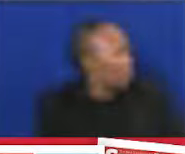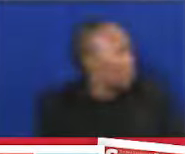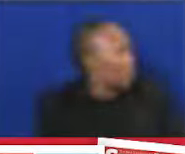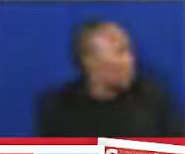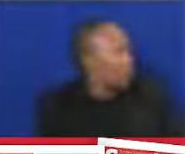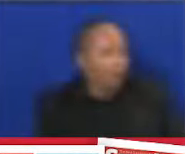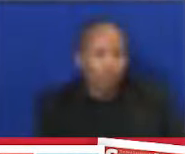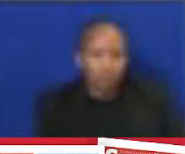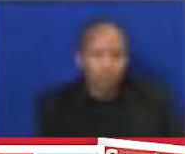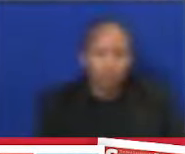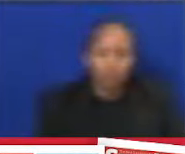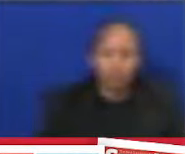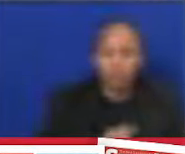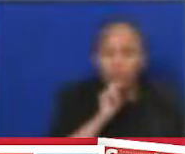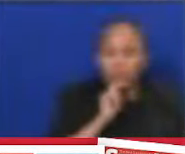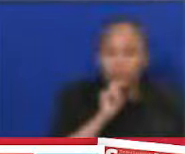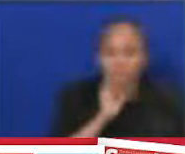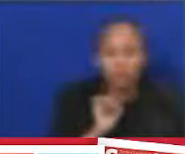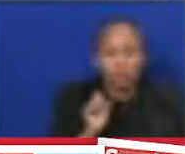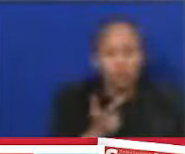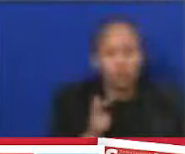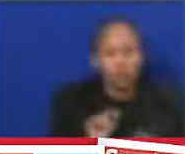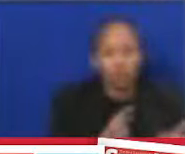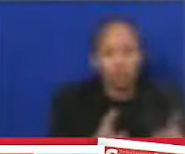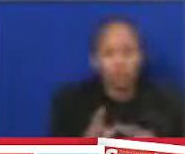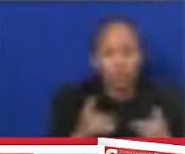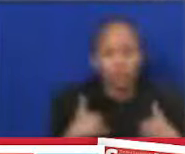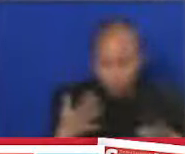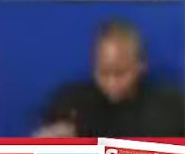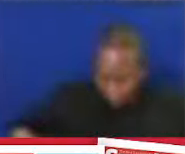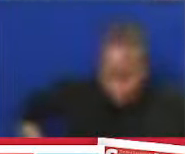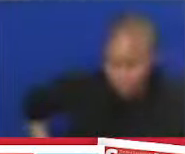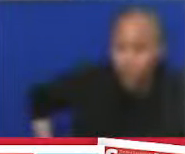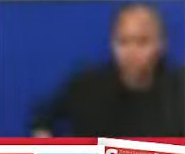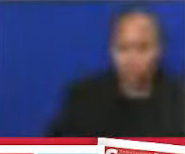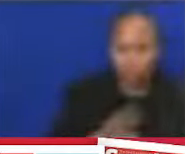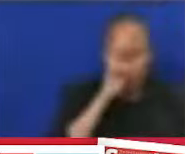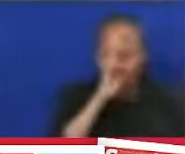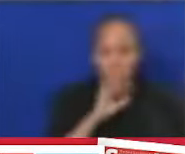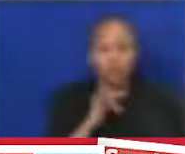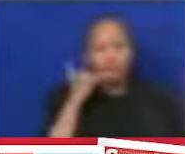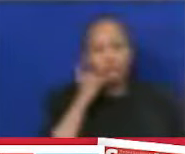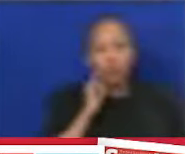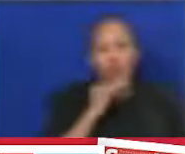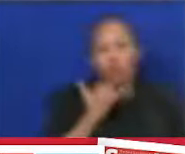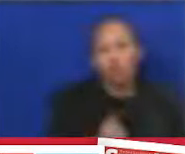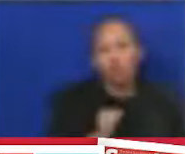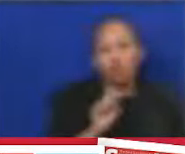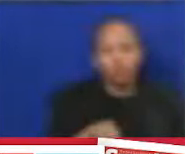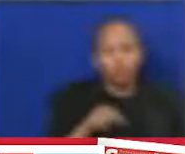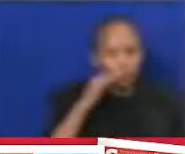everyone. We are ready to start. Just a reminder about your cell phones, please switch them off. Thank you.